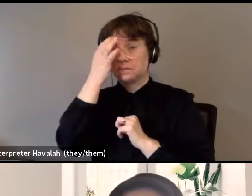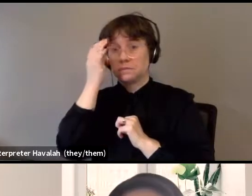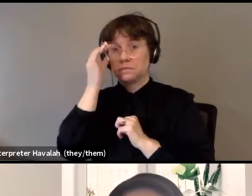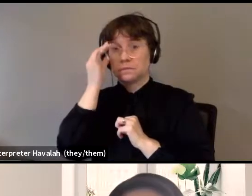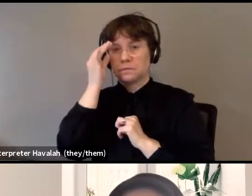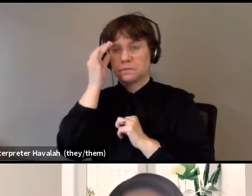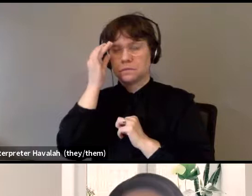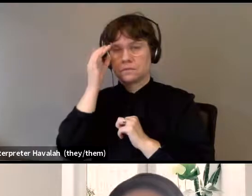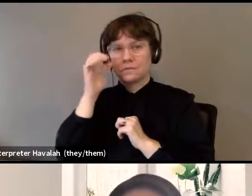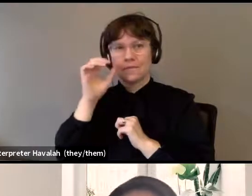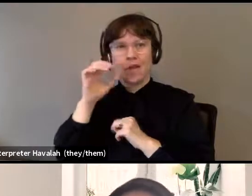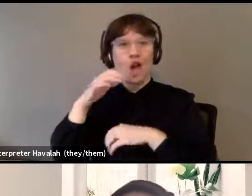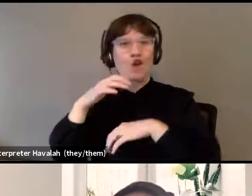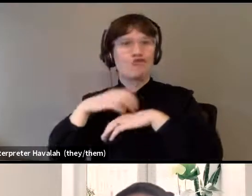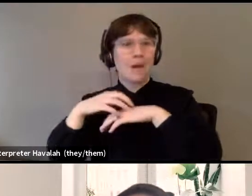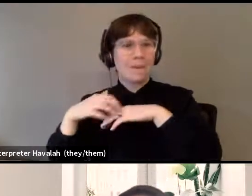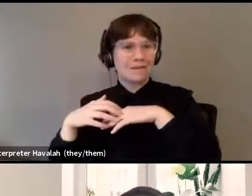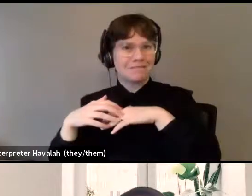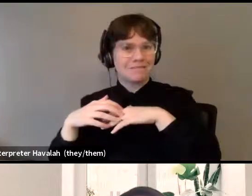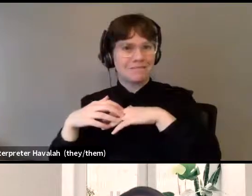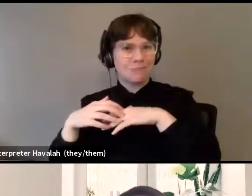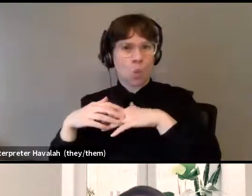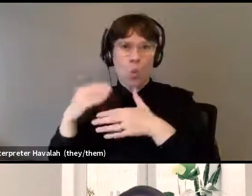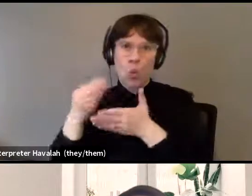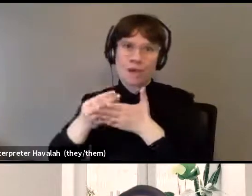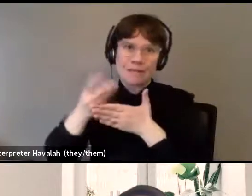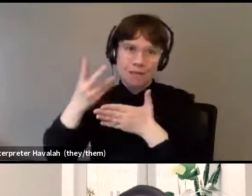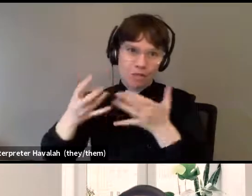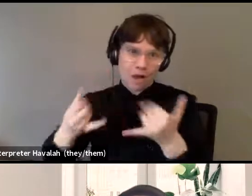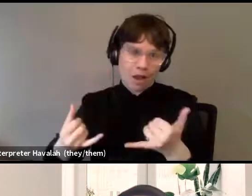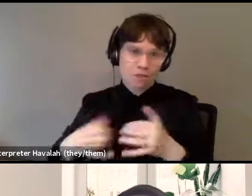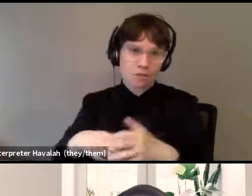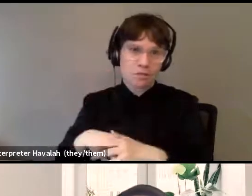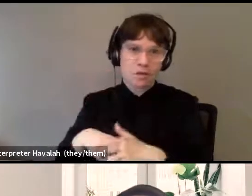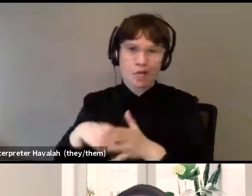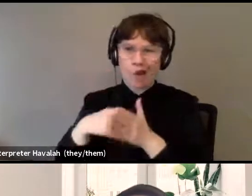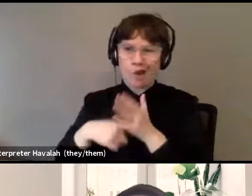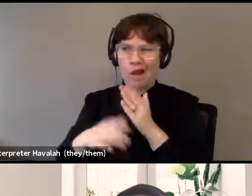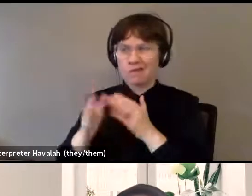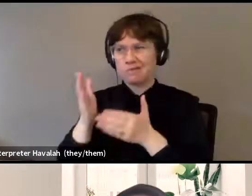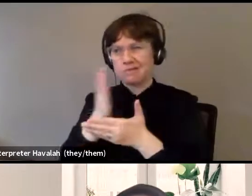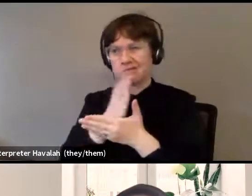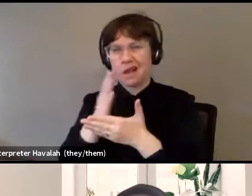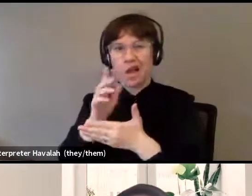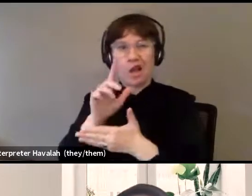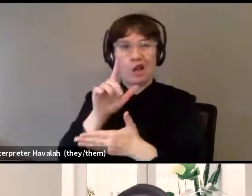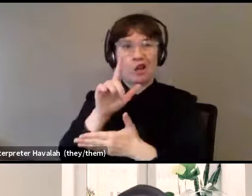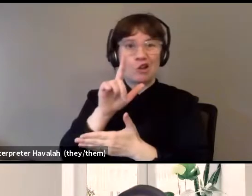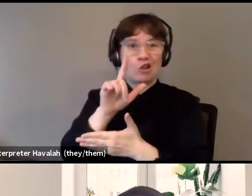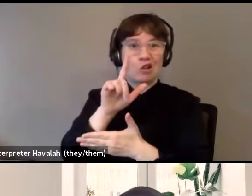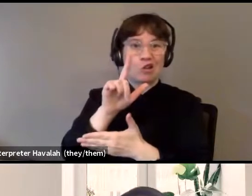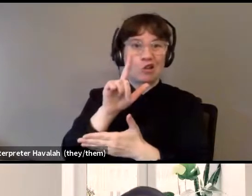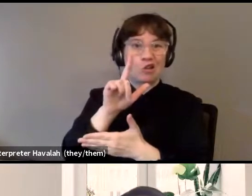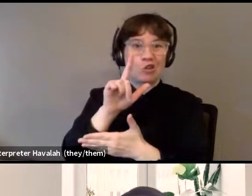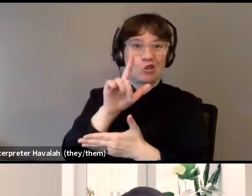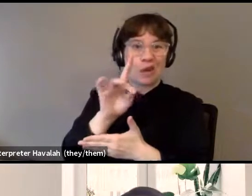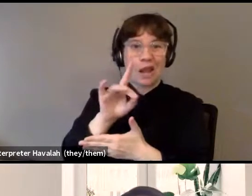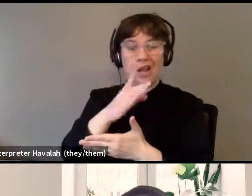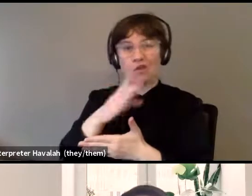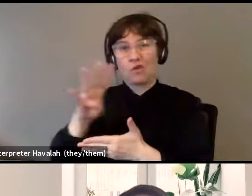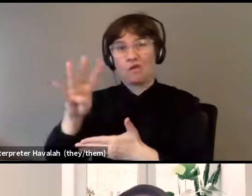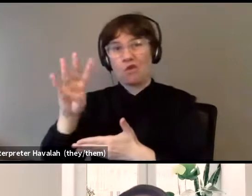use the example of grapes. Grapes are expensive right now. Grapes are costing anywhere from $28 to $40 a case for